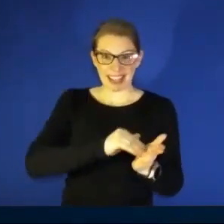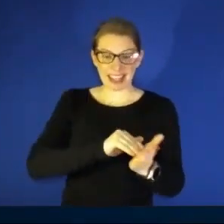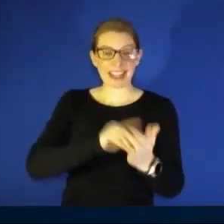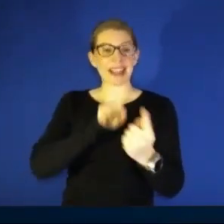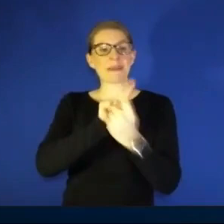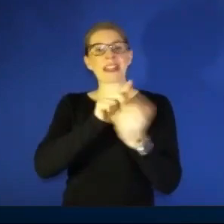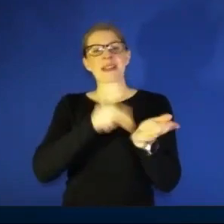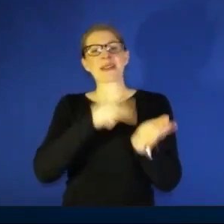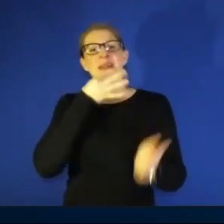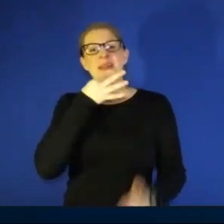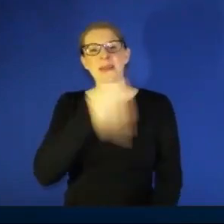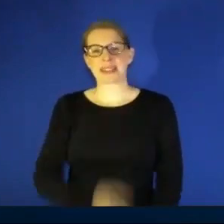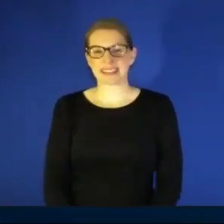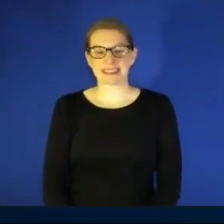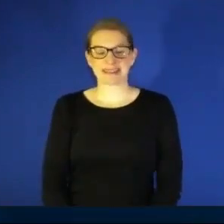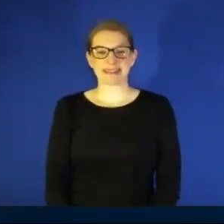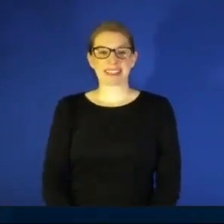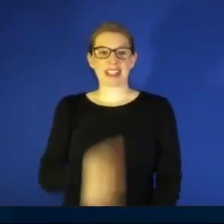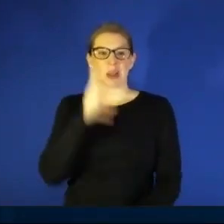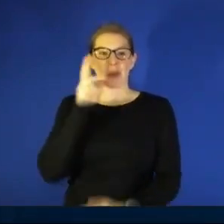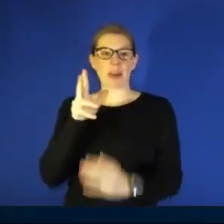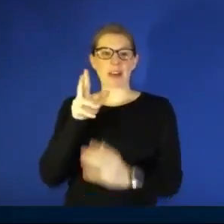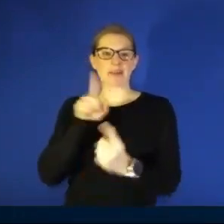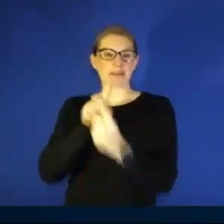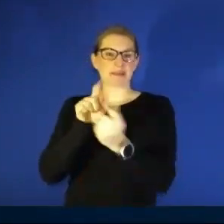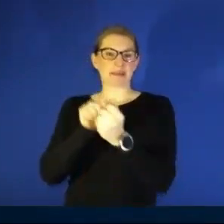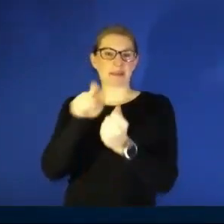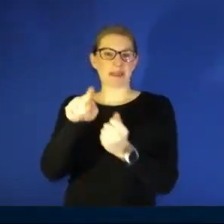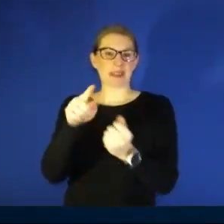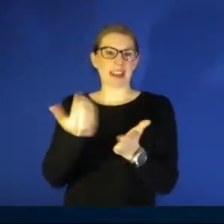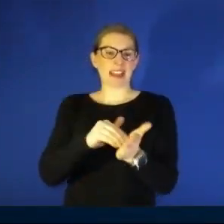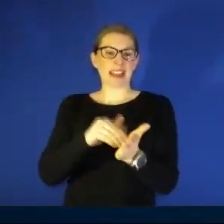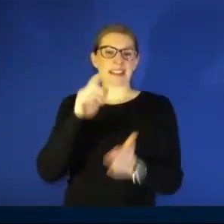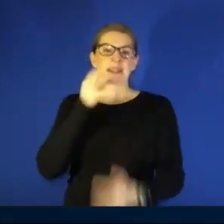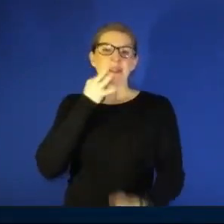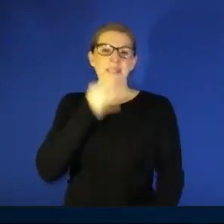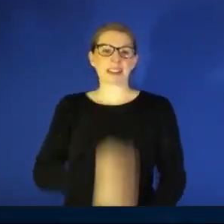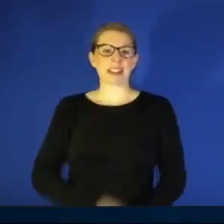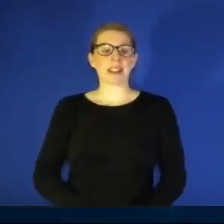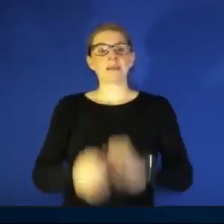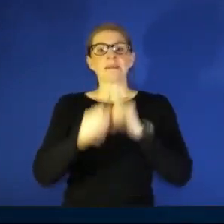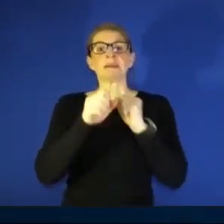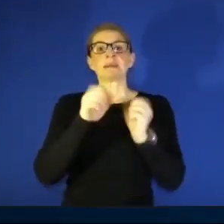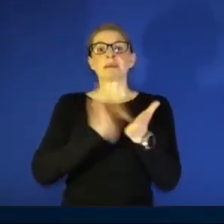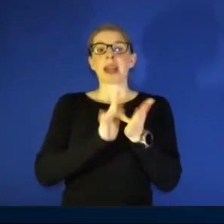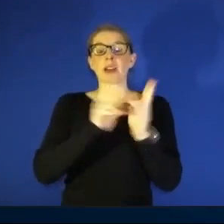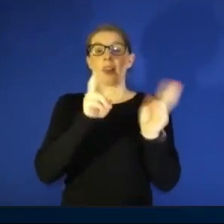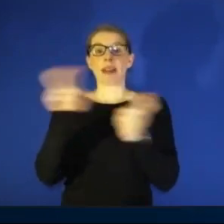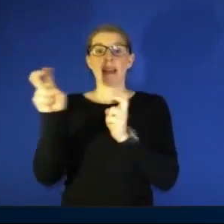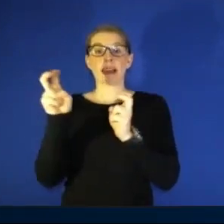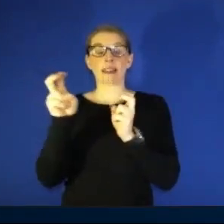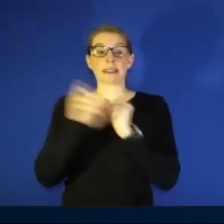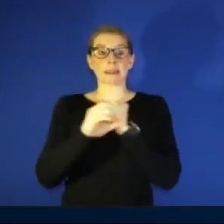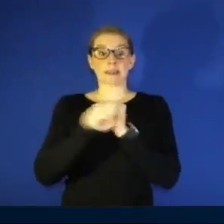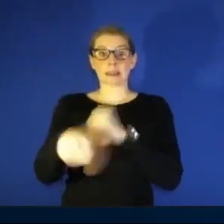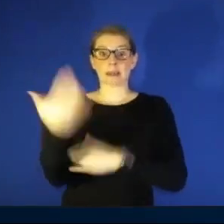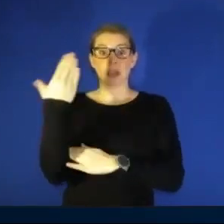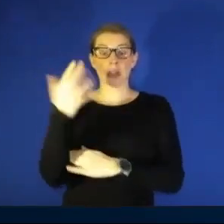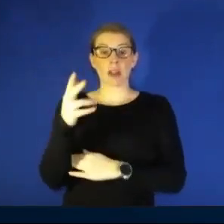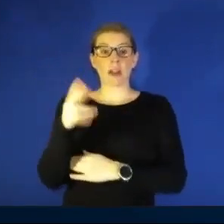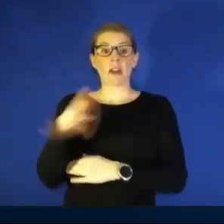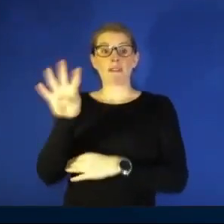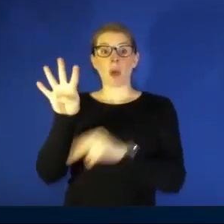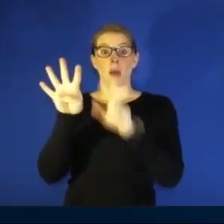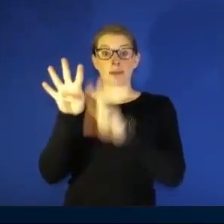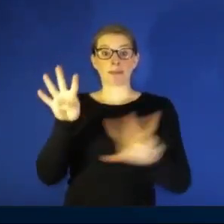just a bit. So we'll check back with you in a few moments. But let's get to some medical headlines this morning. Dr. Hawkinson, this will make you happy. 3 out of 4 people say